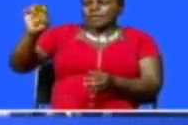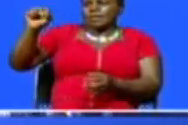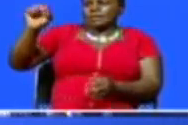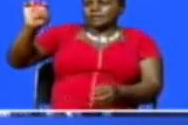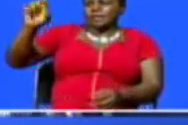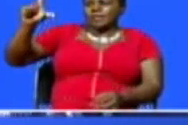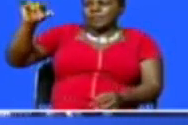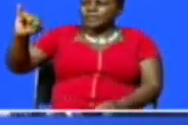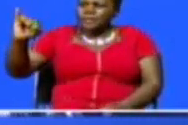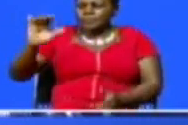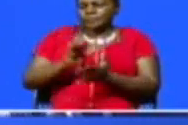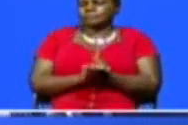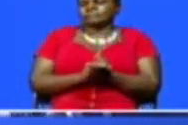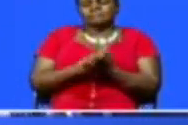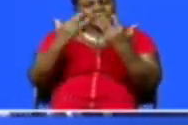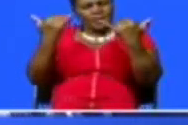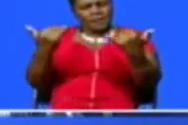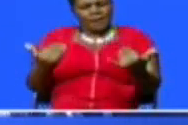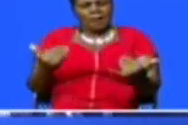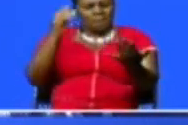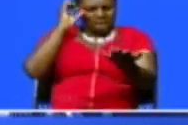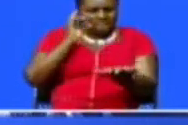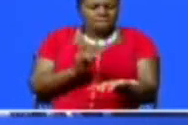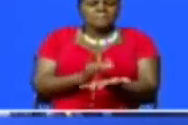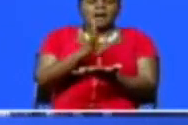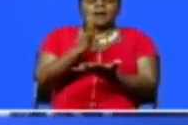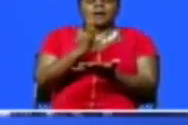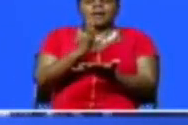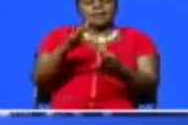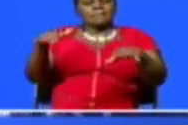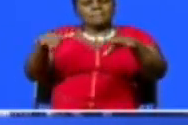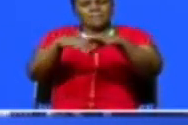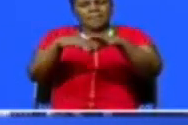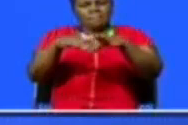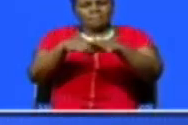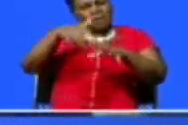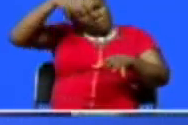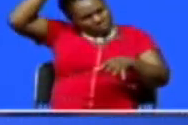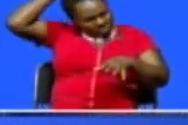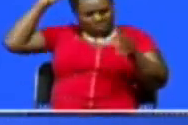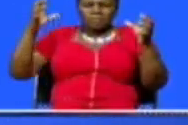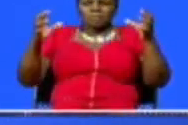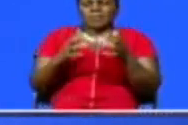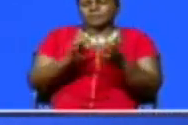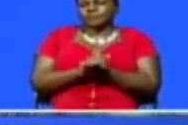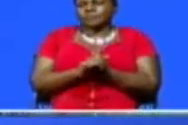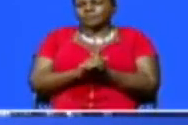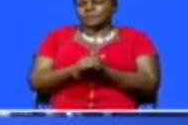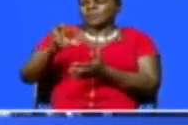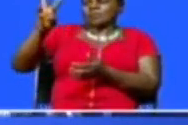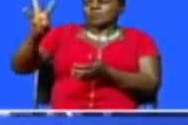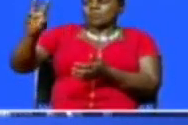Simiyu be and is hereby expelled as a member of Ford Kenya Party. Honorable